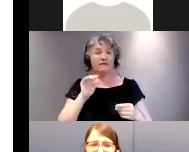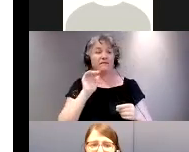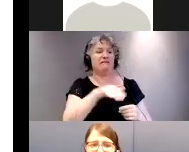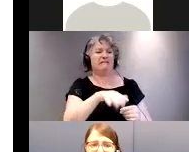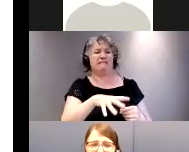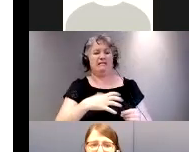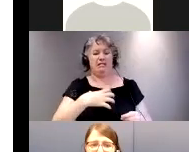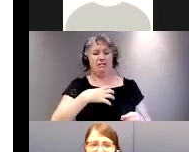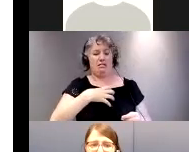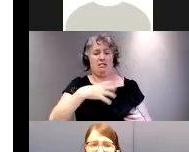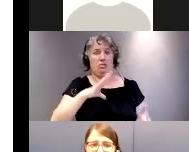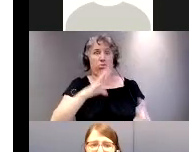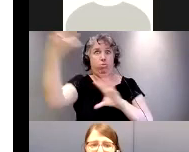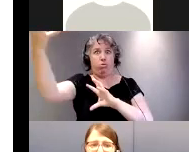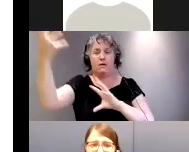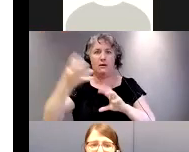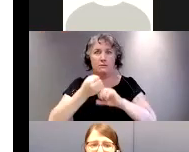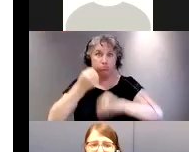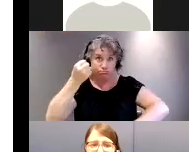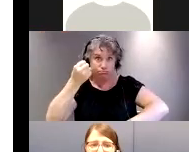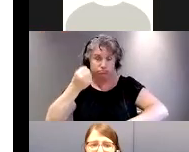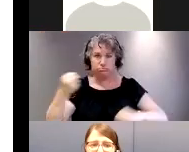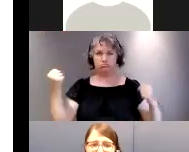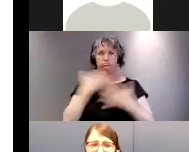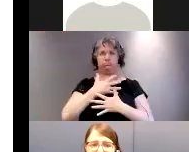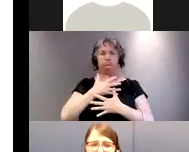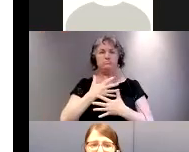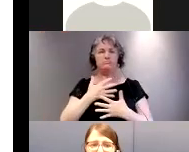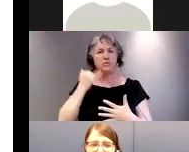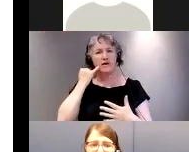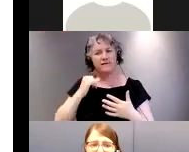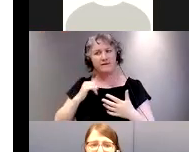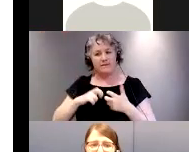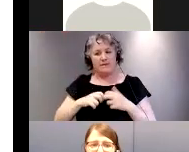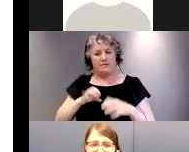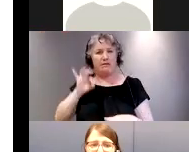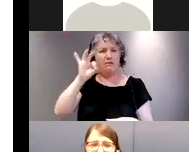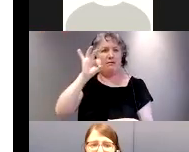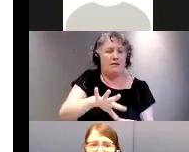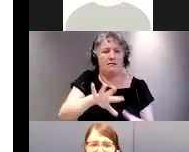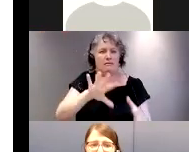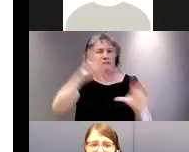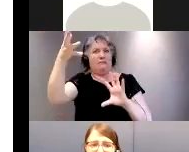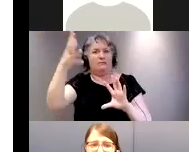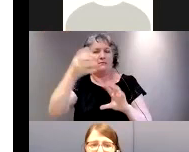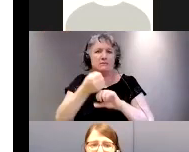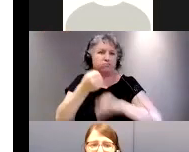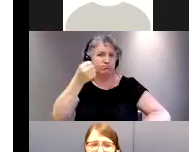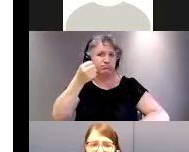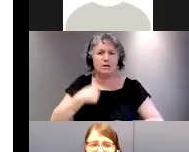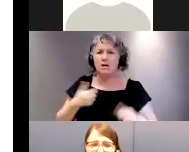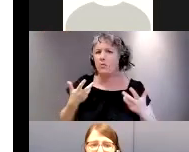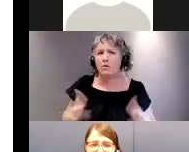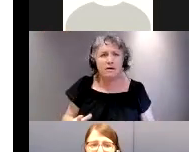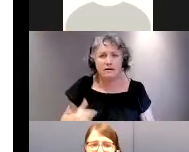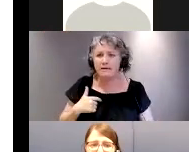I need that support. What happens if I raise an issue that I'm not comfortable with, right? I lose that dependency. And just two quick